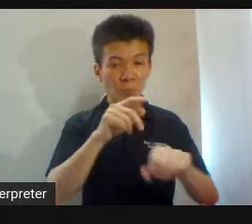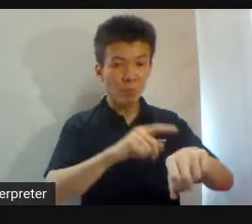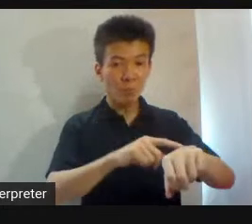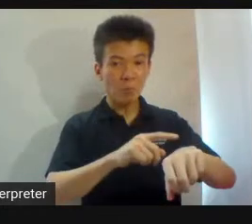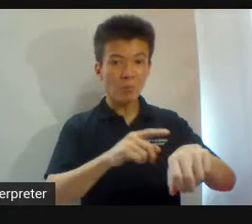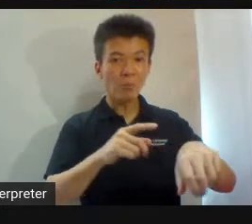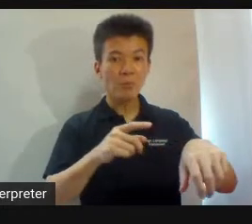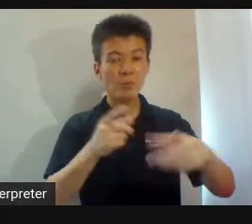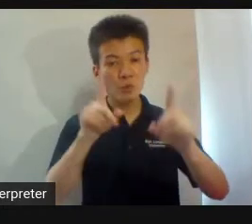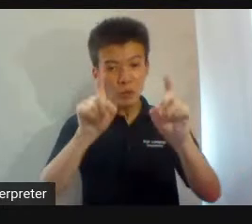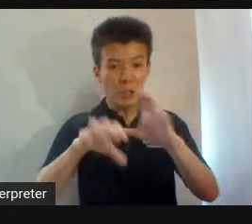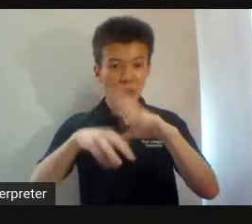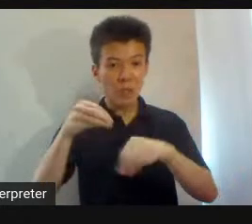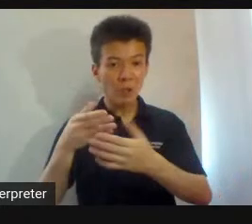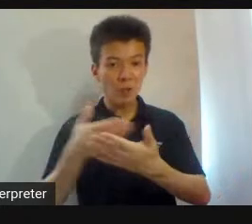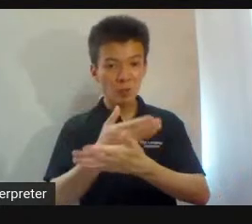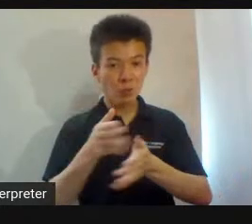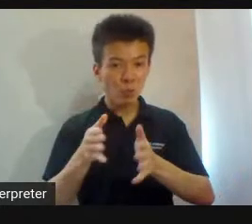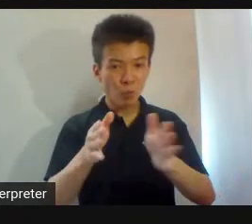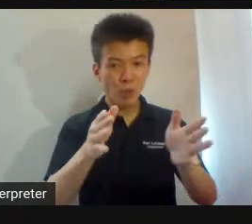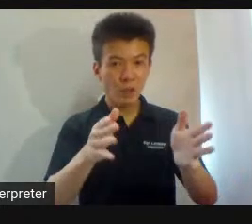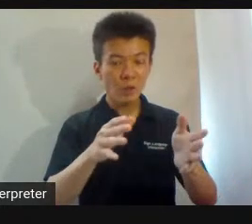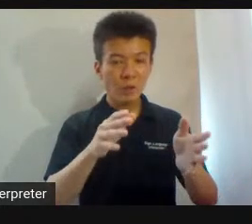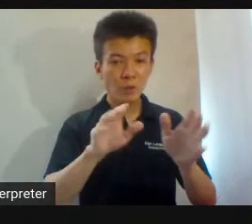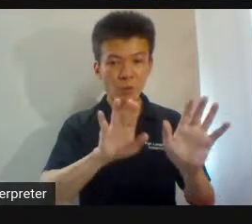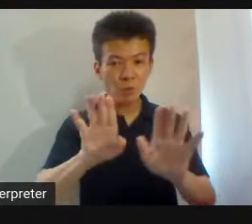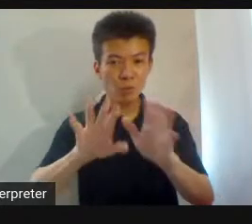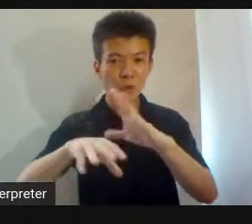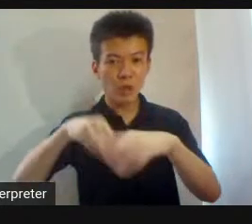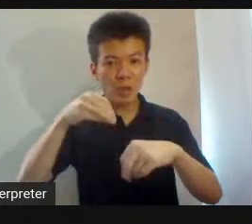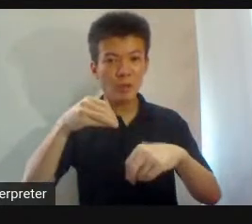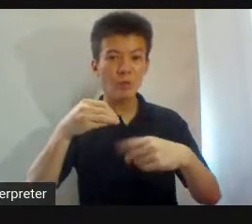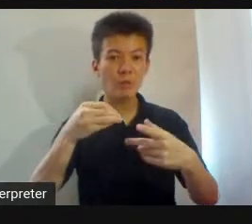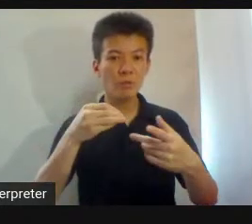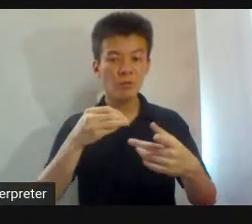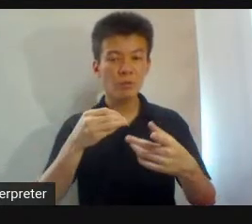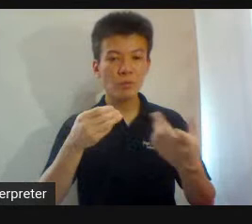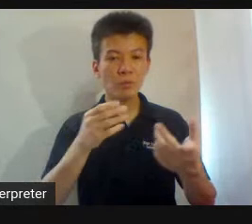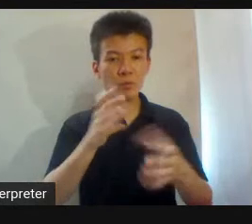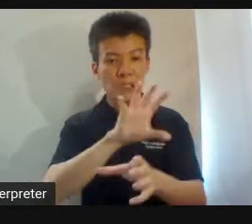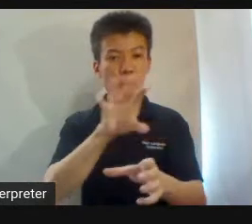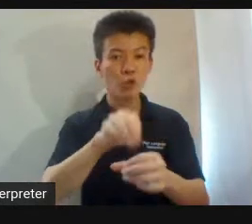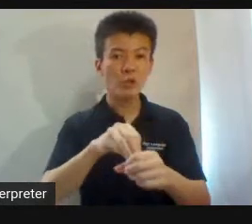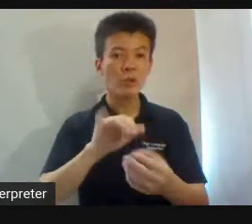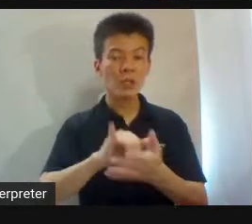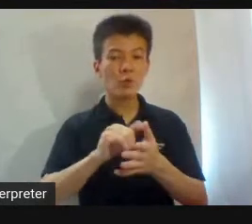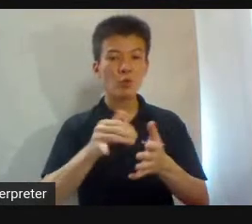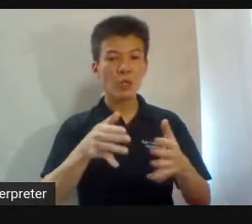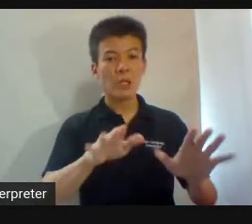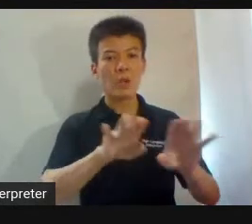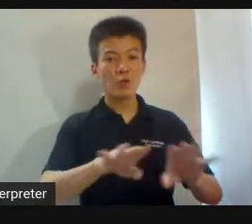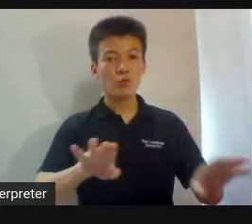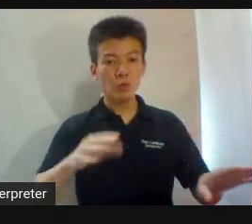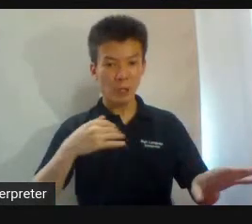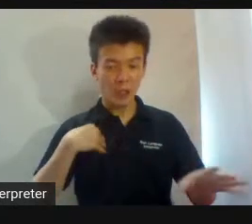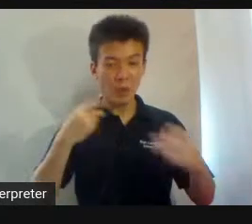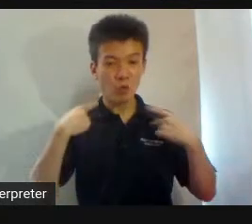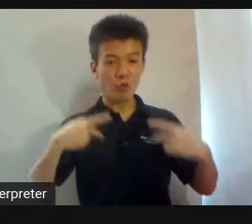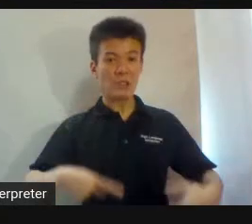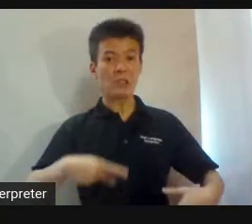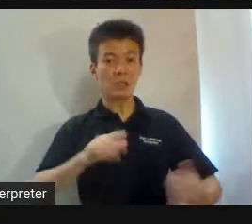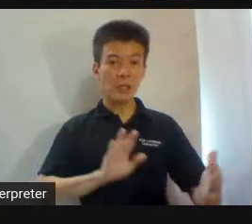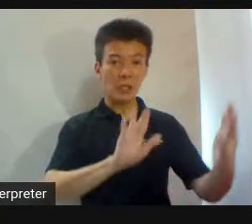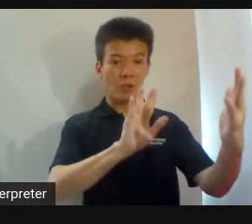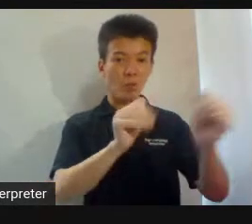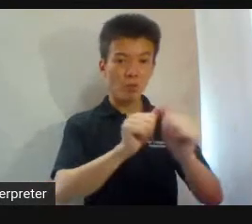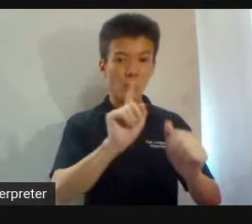to actually test out new ways of pushing how we typically do inclusion, right? Which is to allow children to have physical encounters with